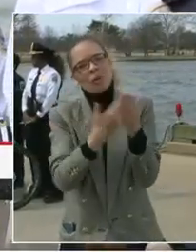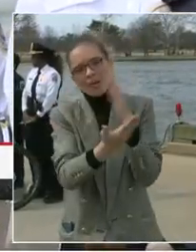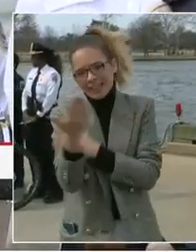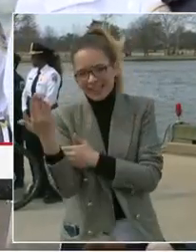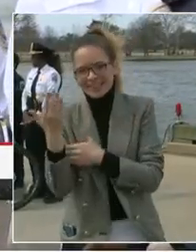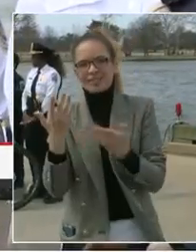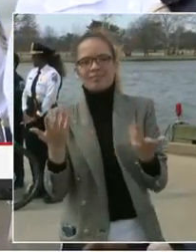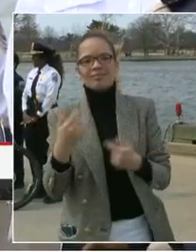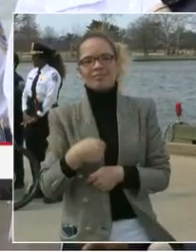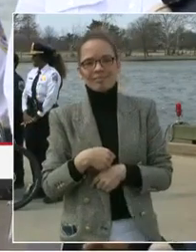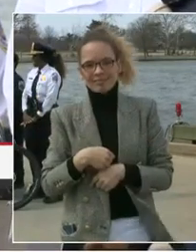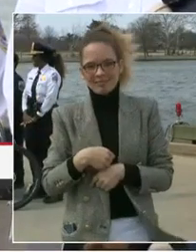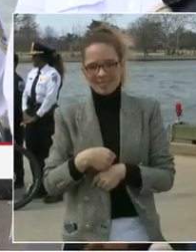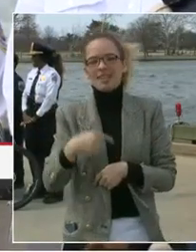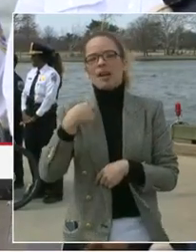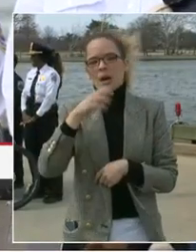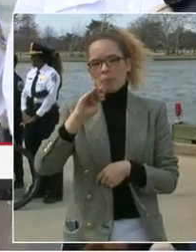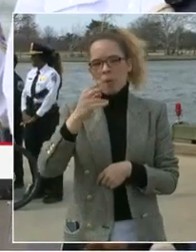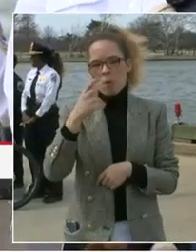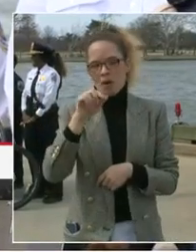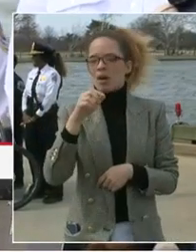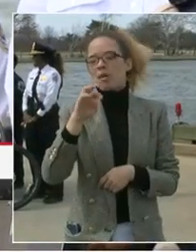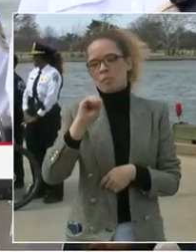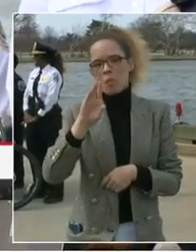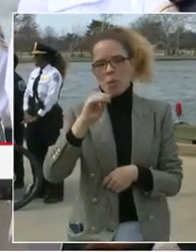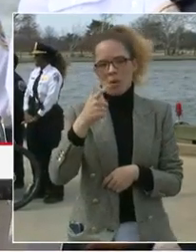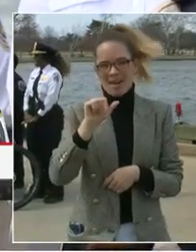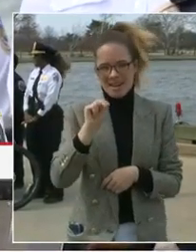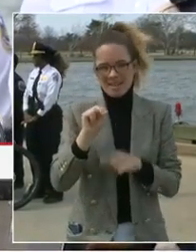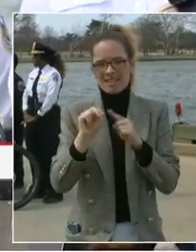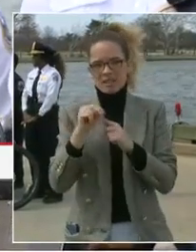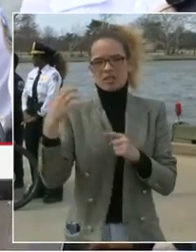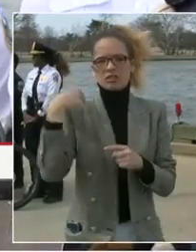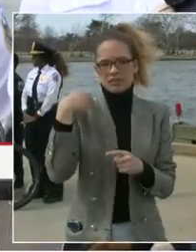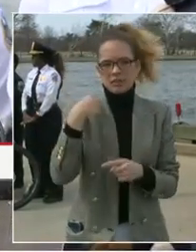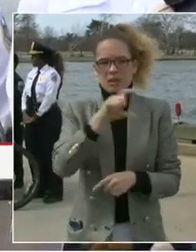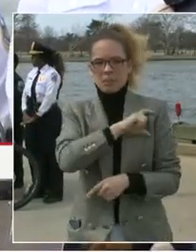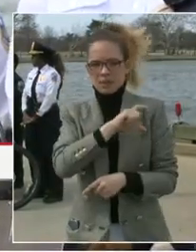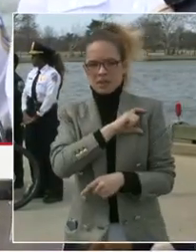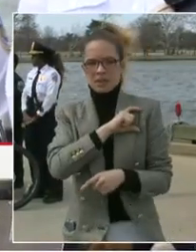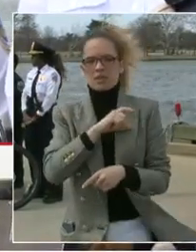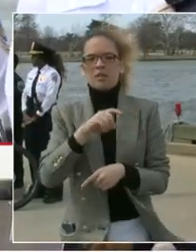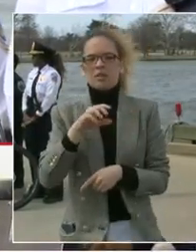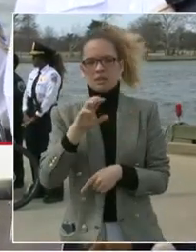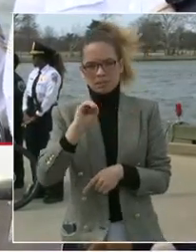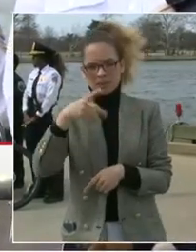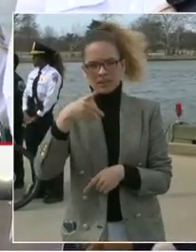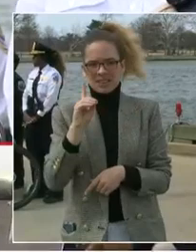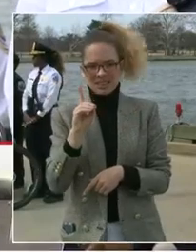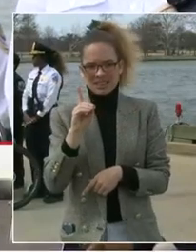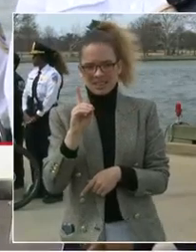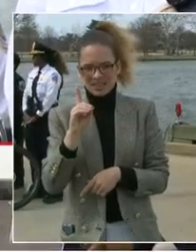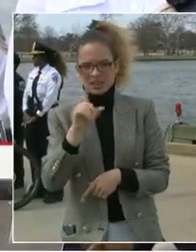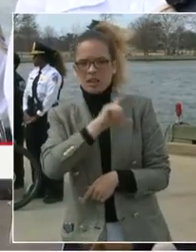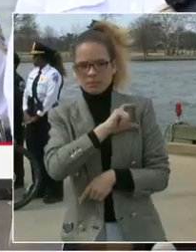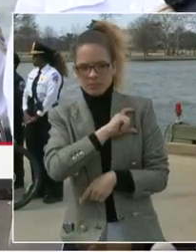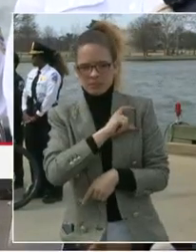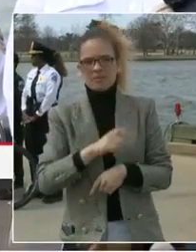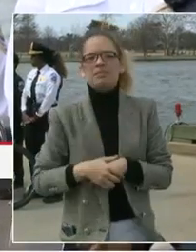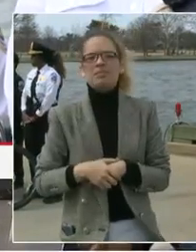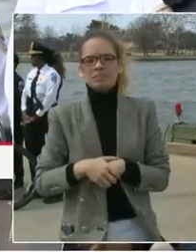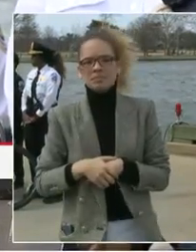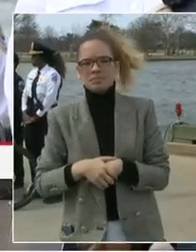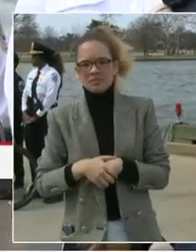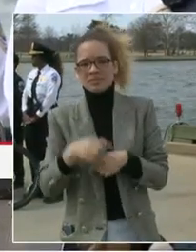Kane, and I am an Assistant Chief of Police with the Metropolitan Police Department. The significance of those words, I am an Assistant Chief